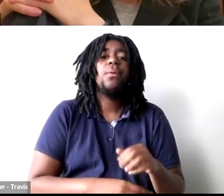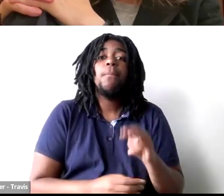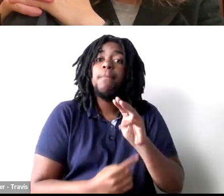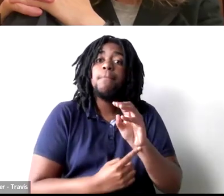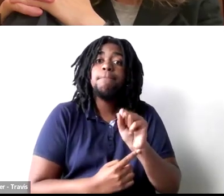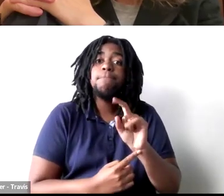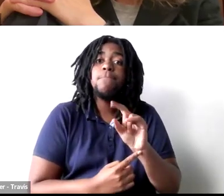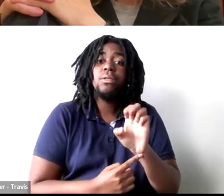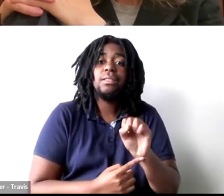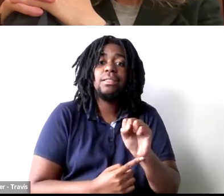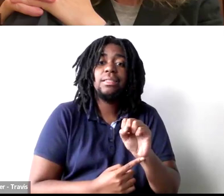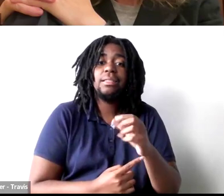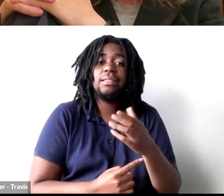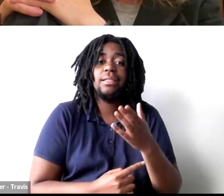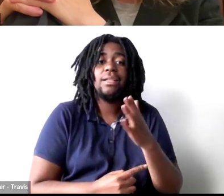What?